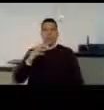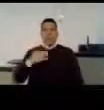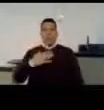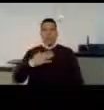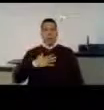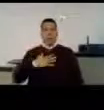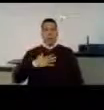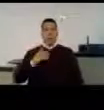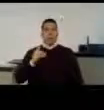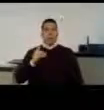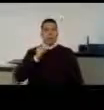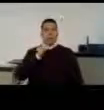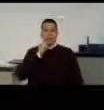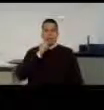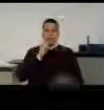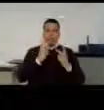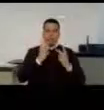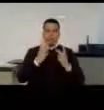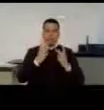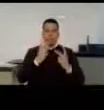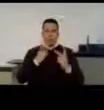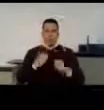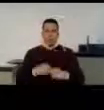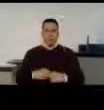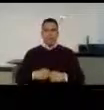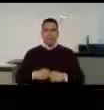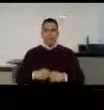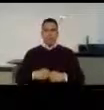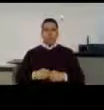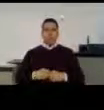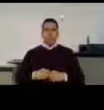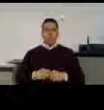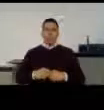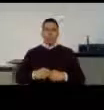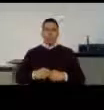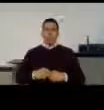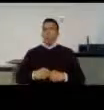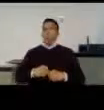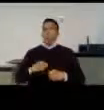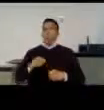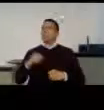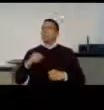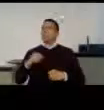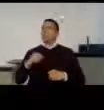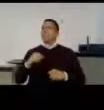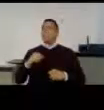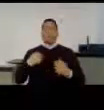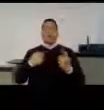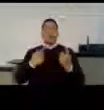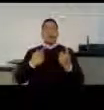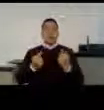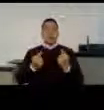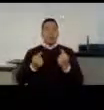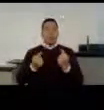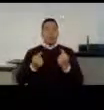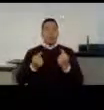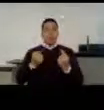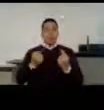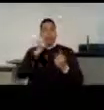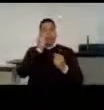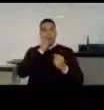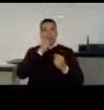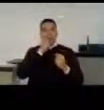invisible disability. So what I do on a daily basis, I make it intentional. That means that I wake